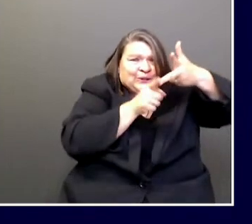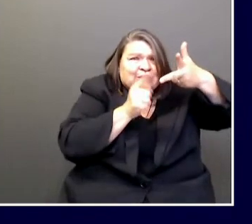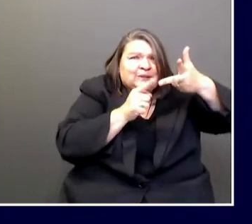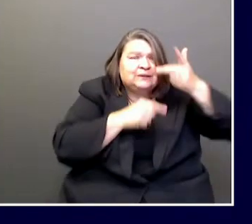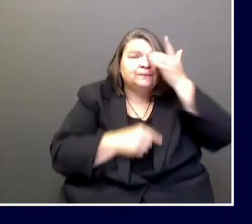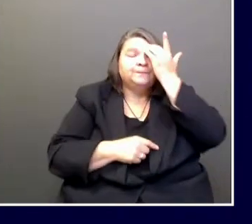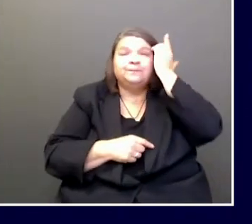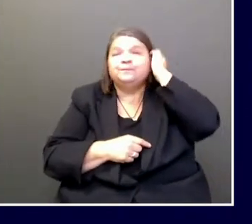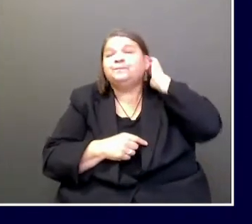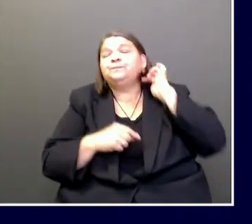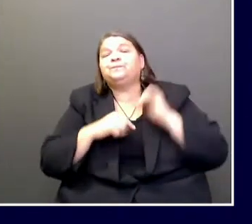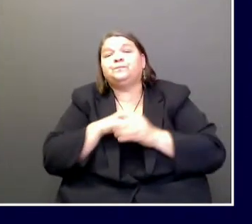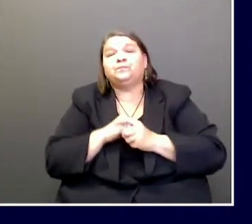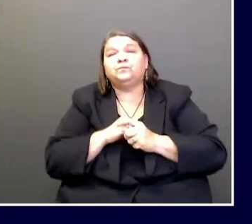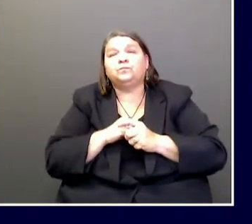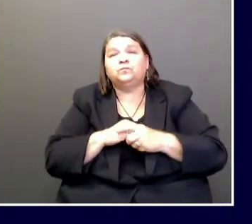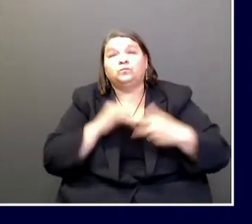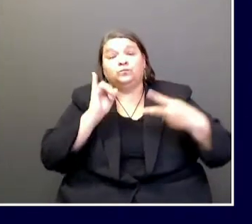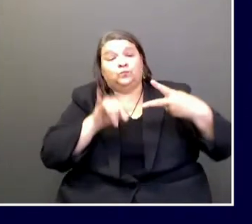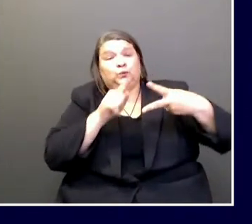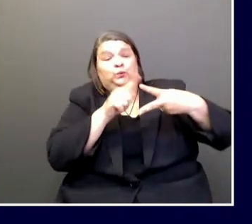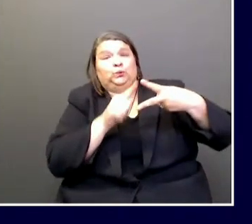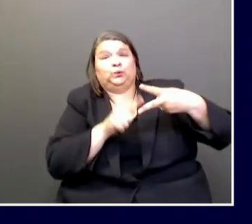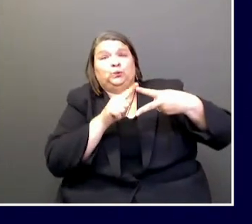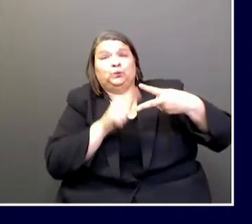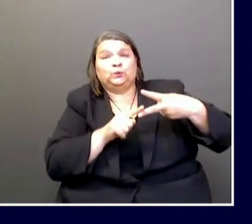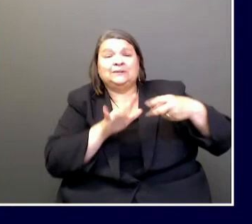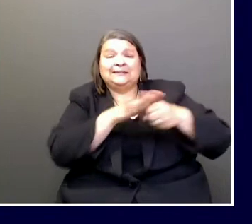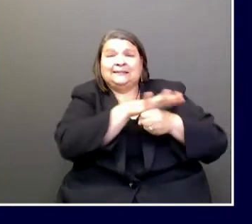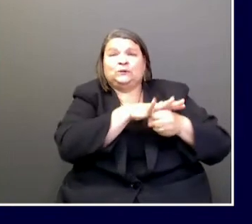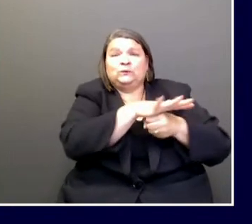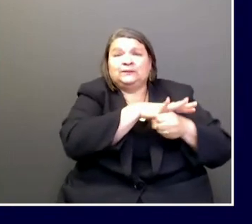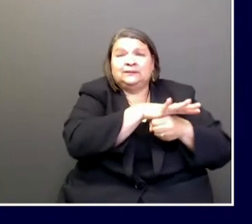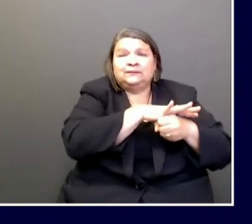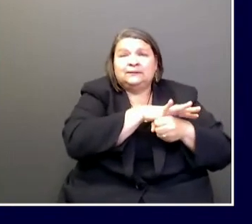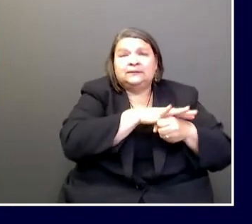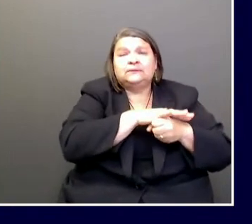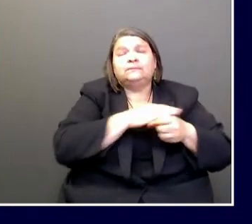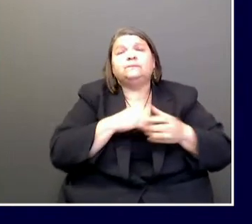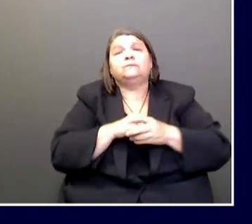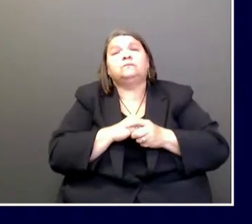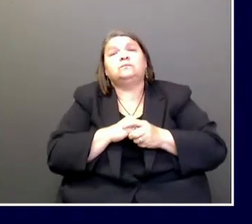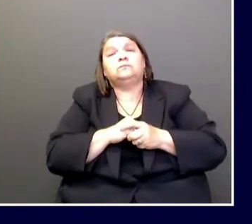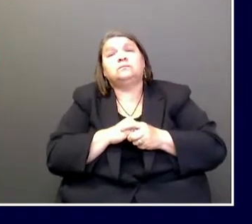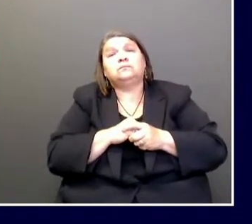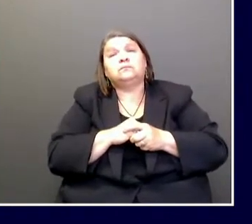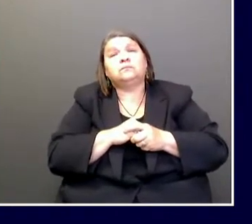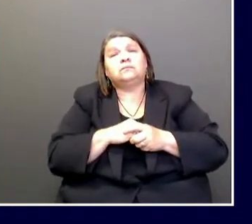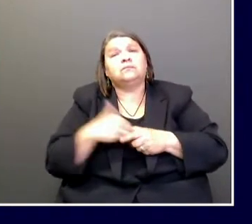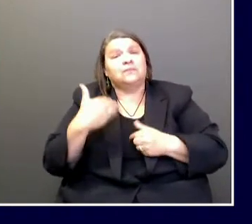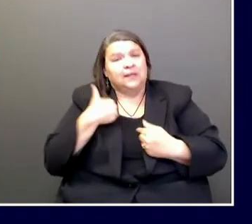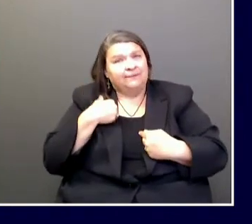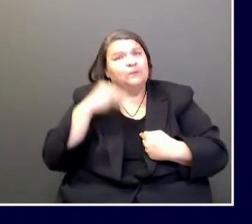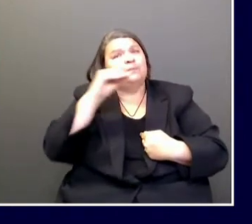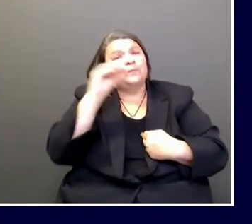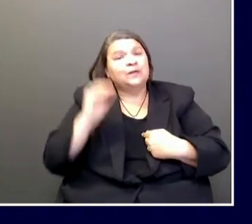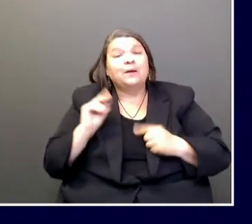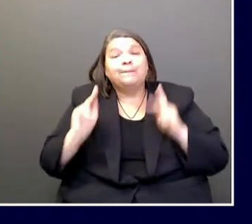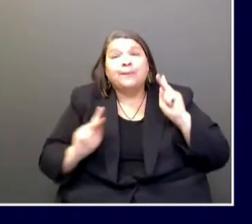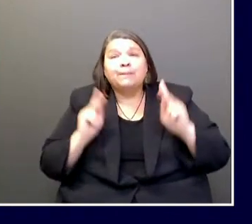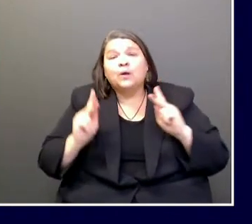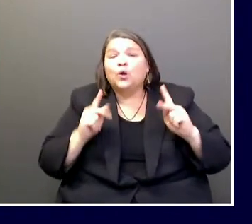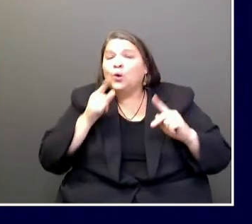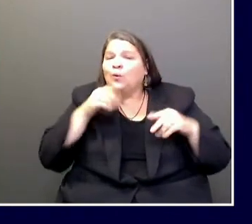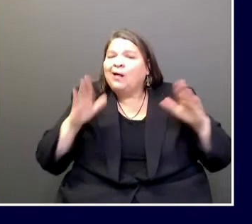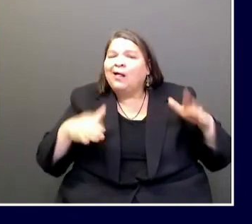other counties. That is to say, individuals who are not yet vaccinated, as well as those who are coming into contact